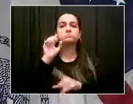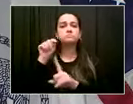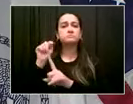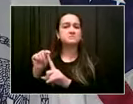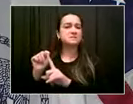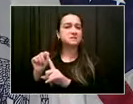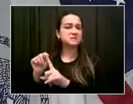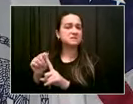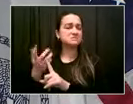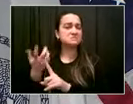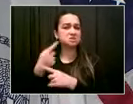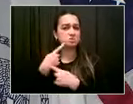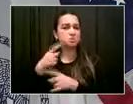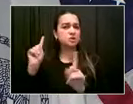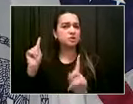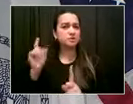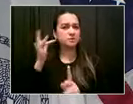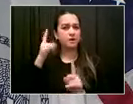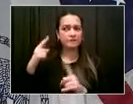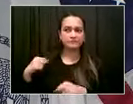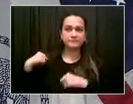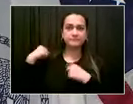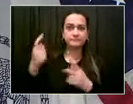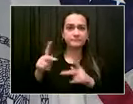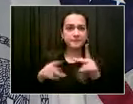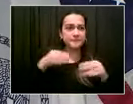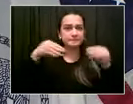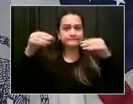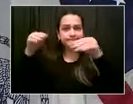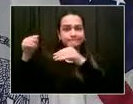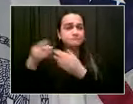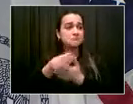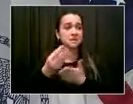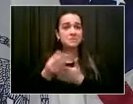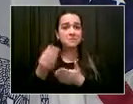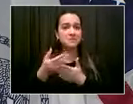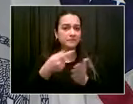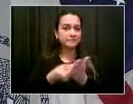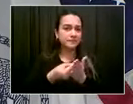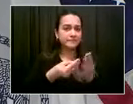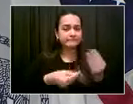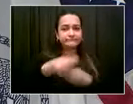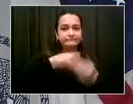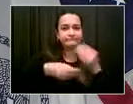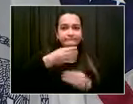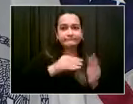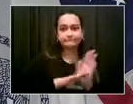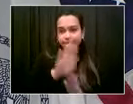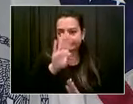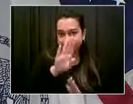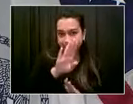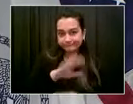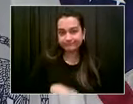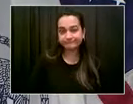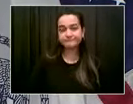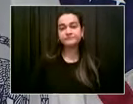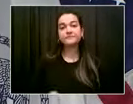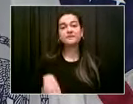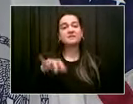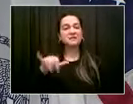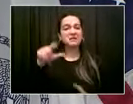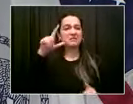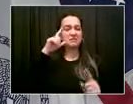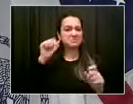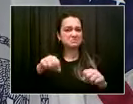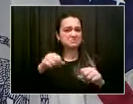to people, important to keeping those jobs, important to keeping those businesses going. We are not out of this yet in terms of full economic recovery, so I